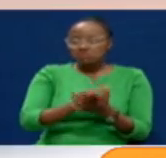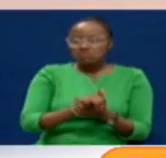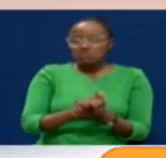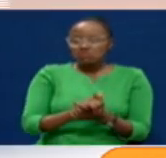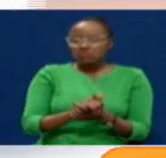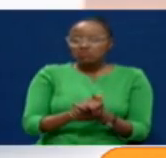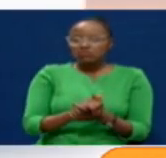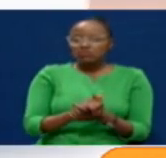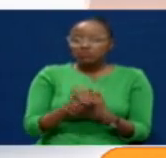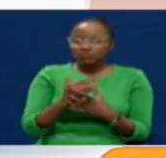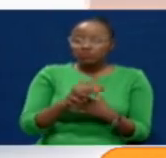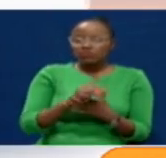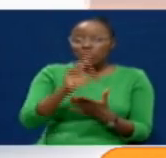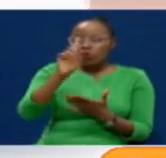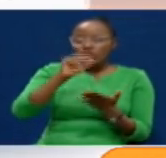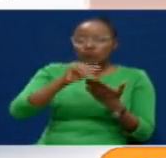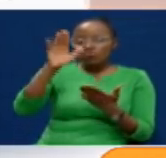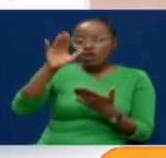Okay, let's get to one more.